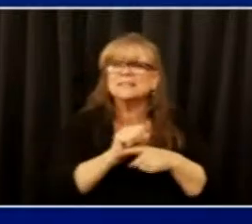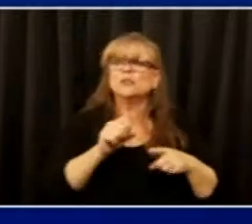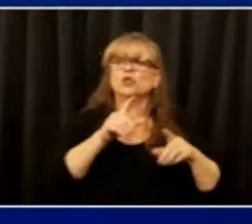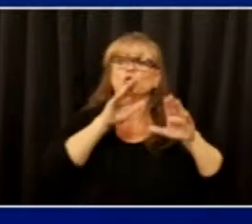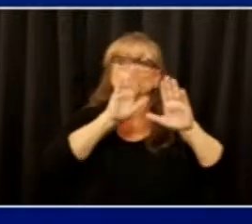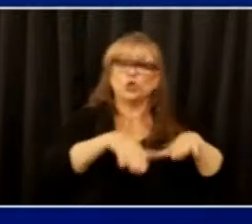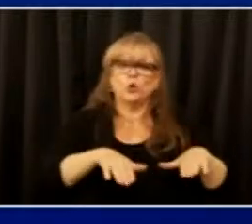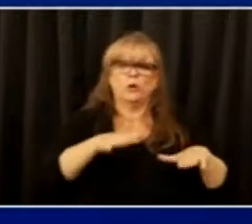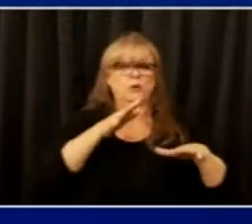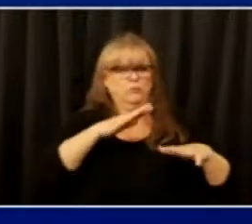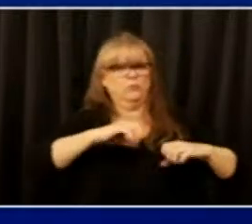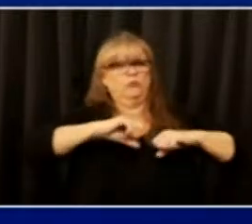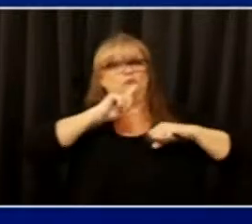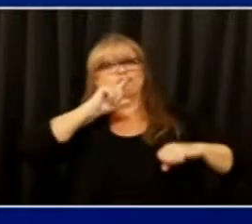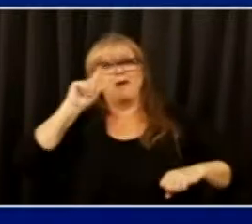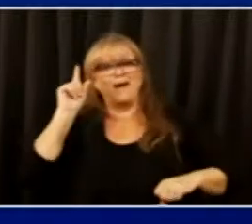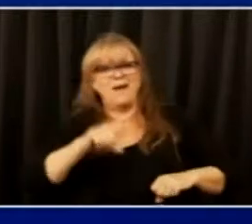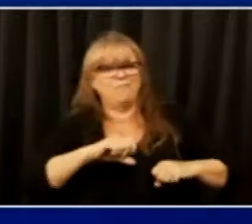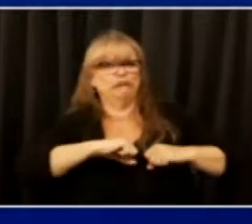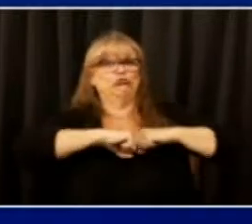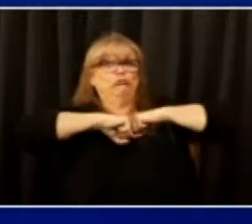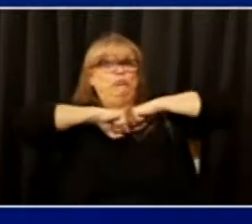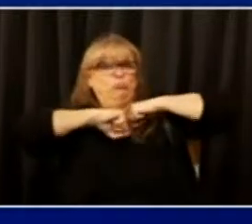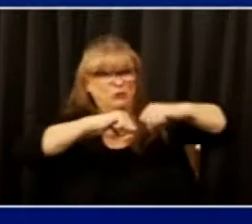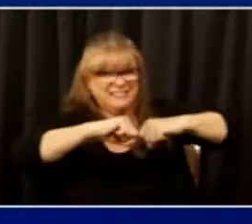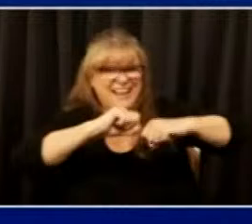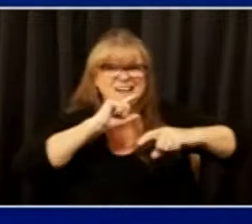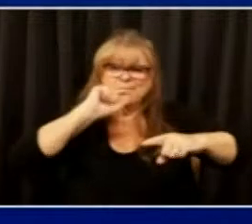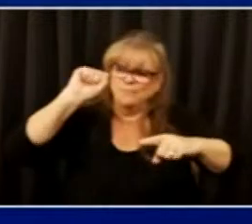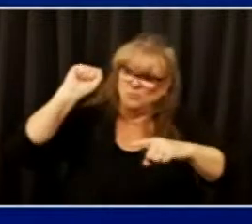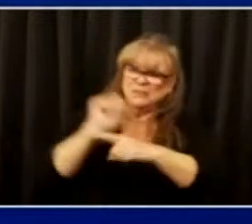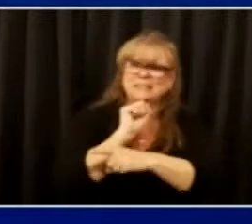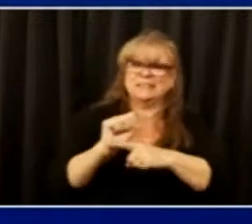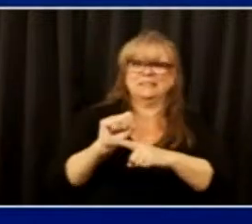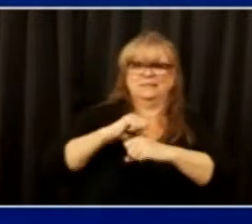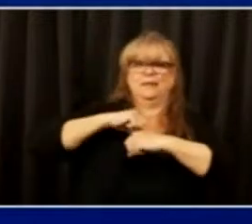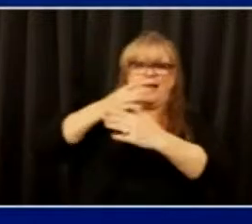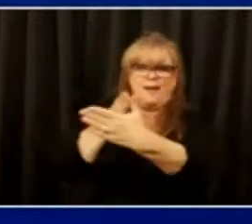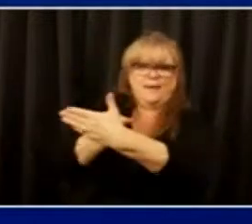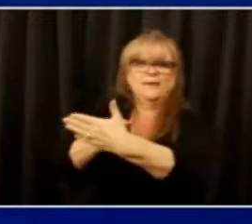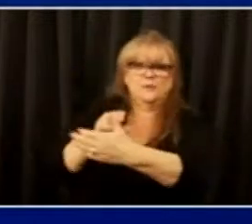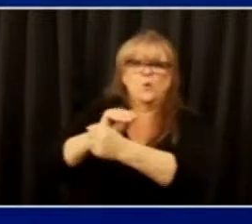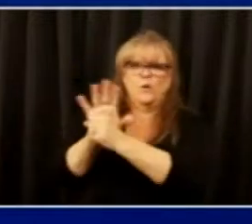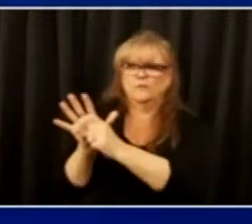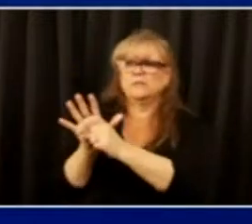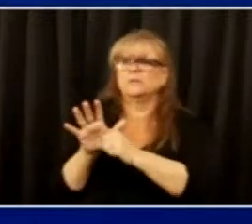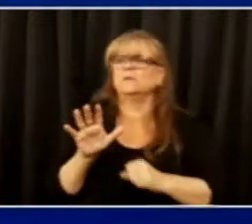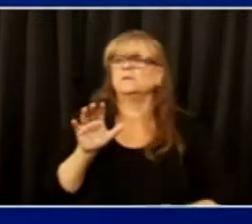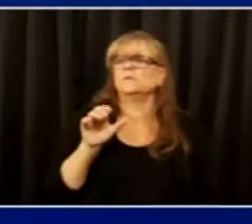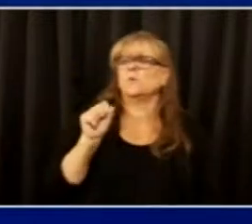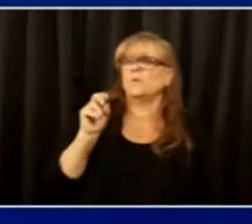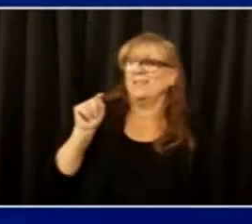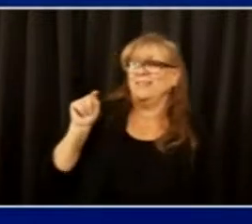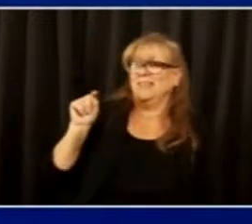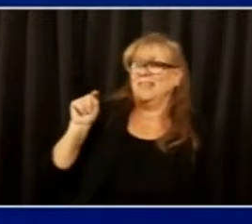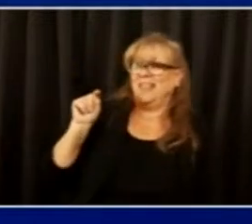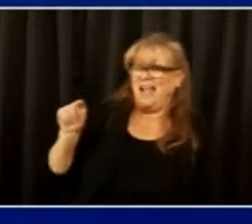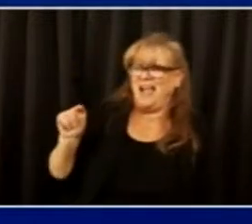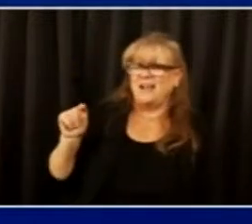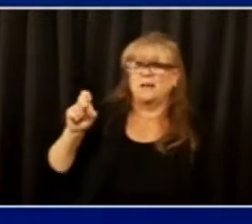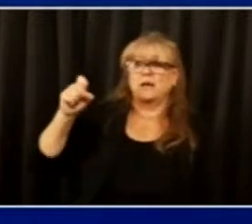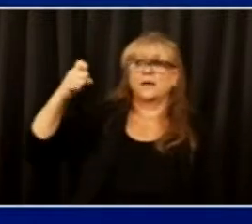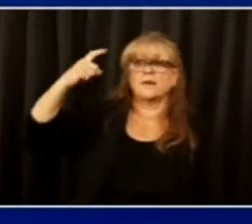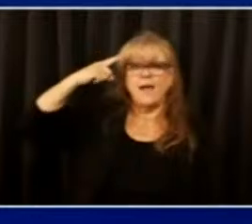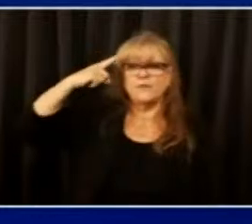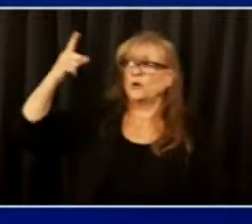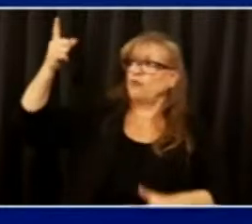and that's also really important to keep in mind. So the reason why the timing of this authorization is so important is really data that